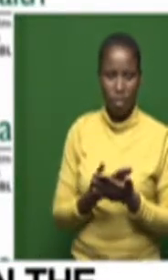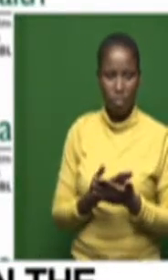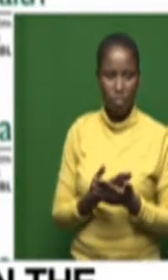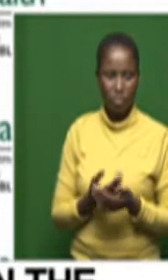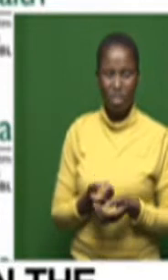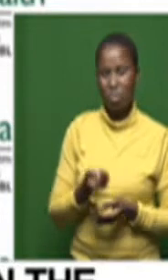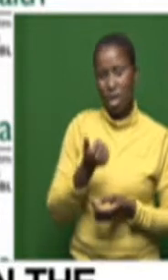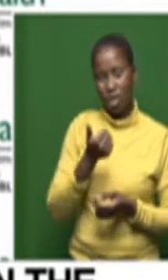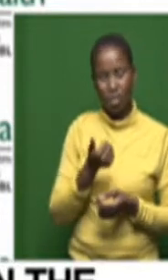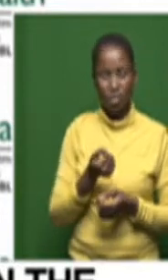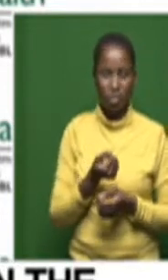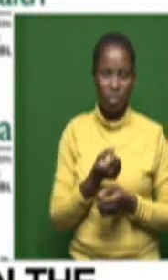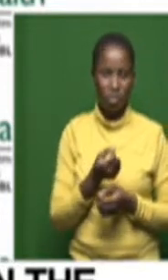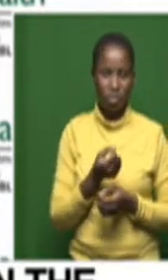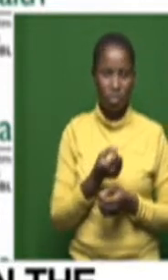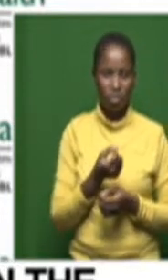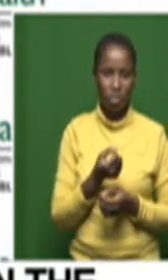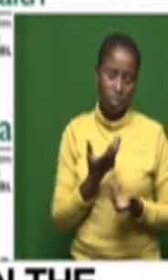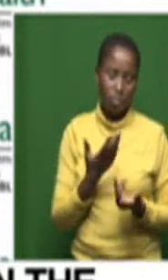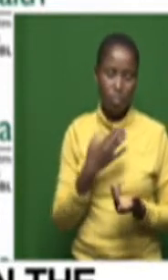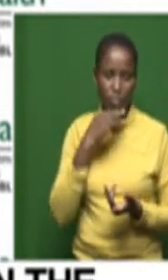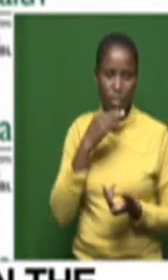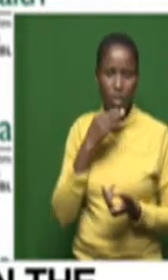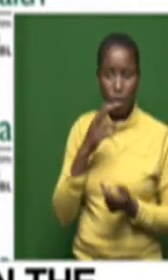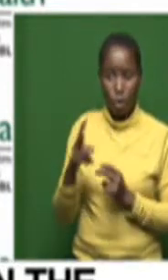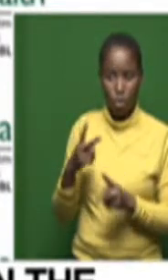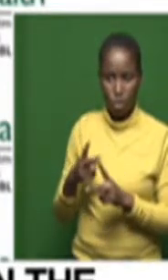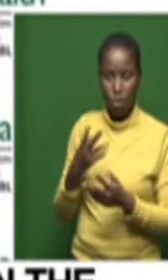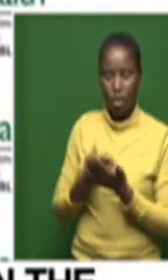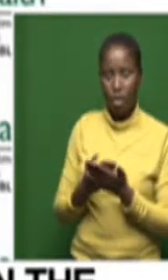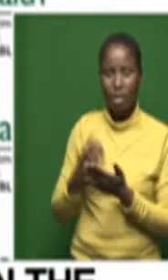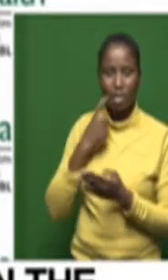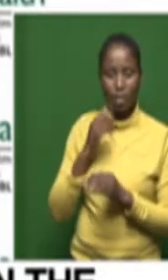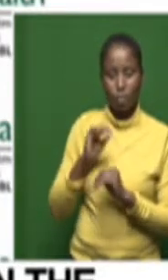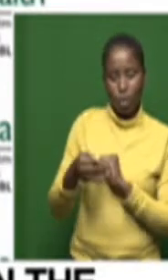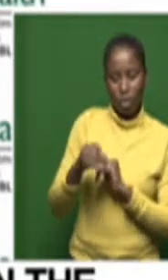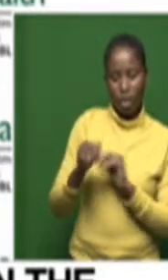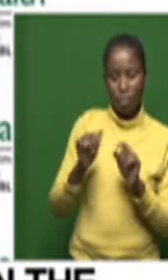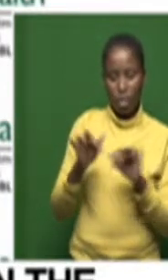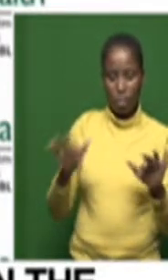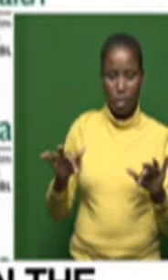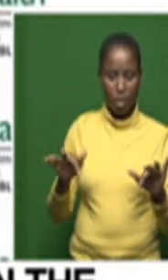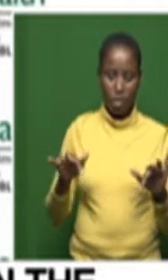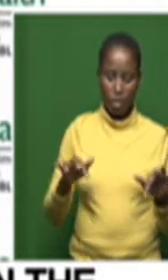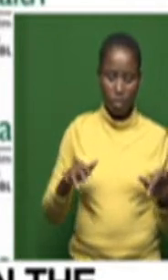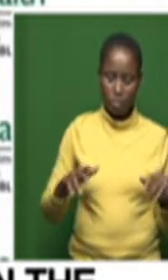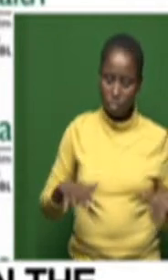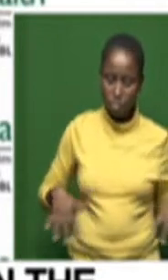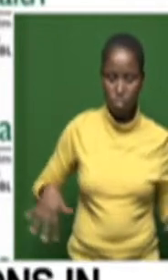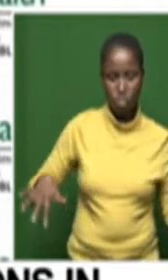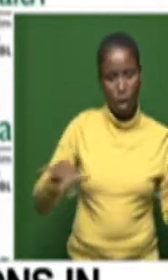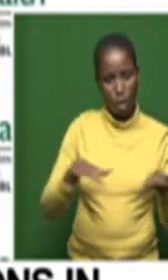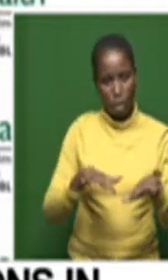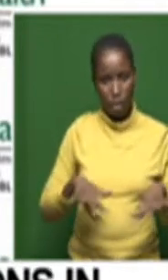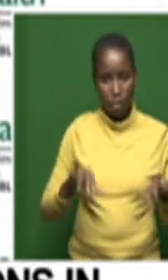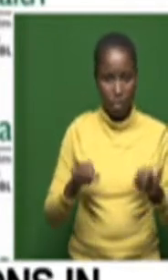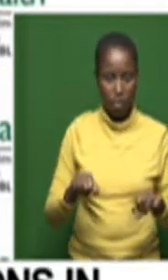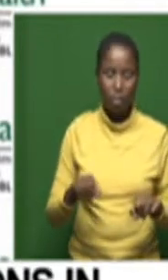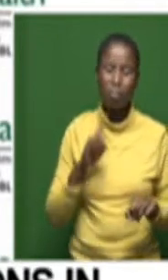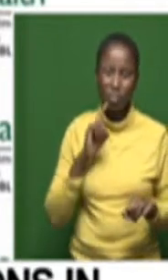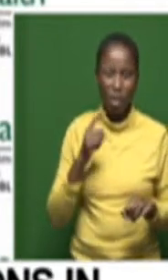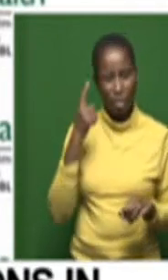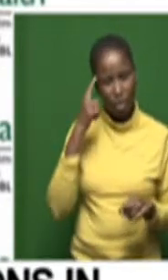virus. So in that way, you also protect the people around you. So I think that's really the